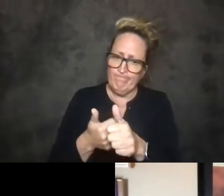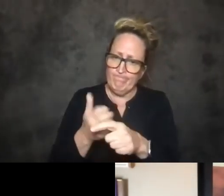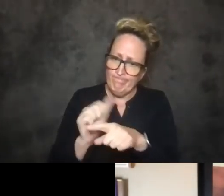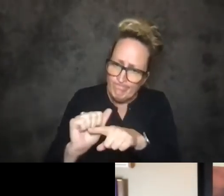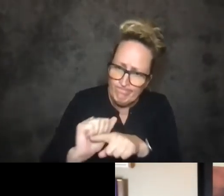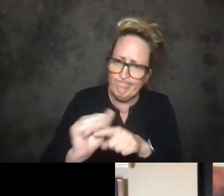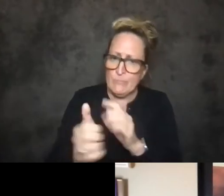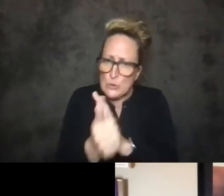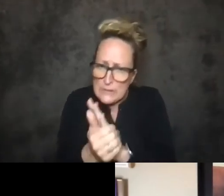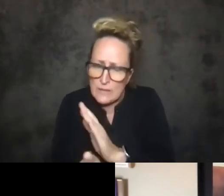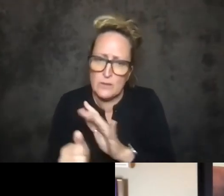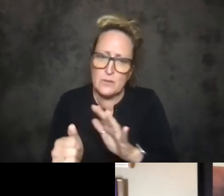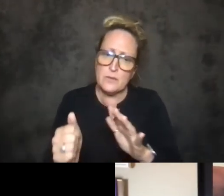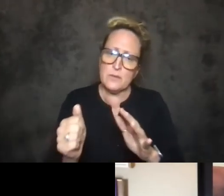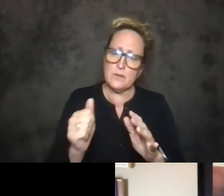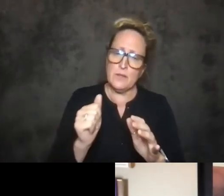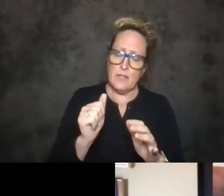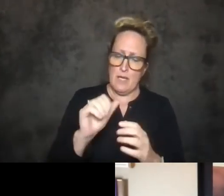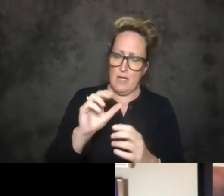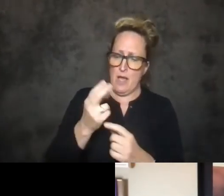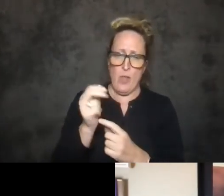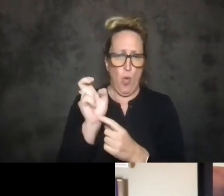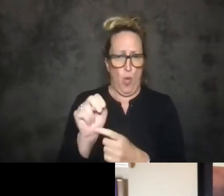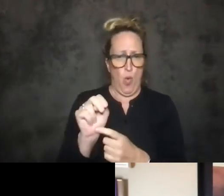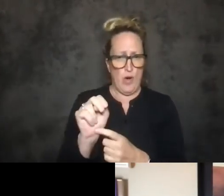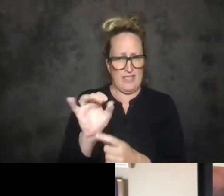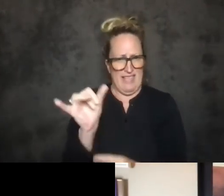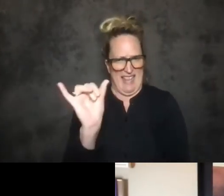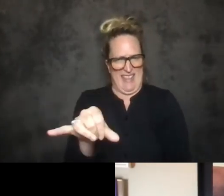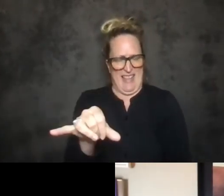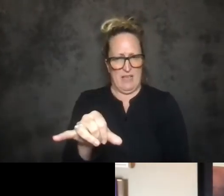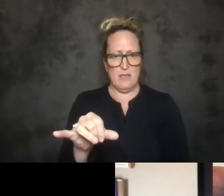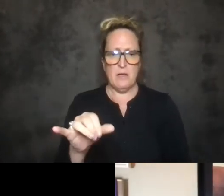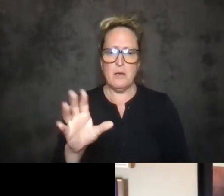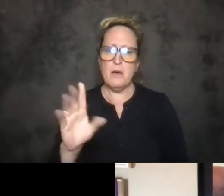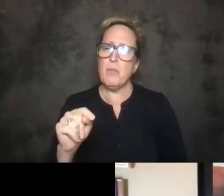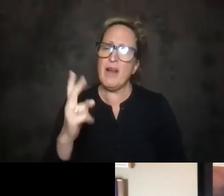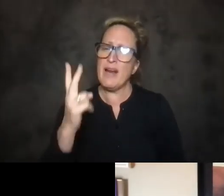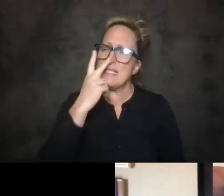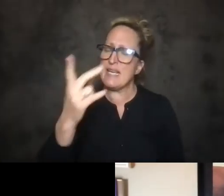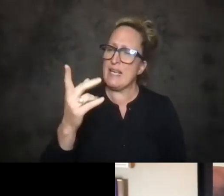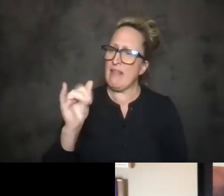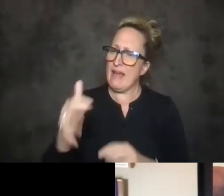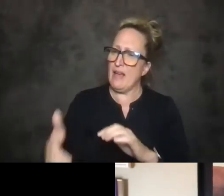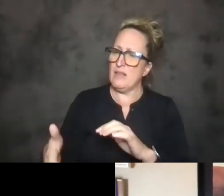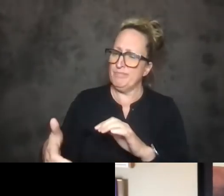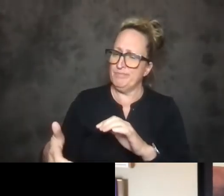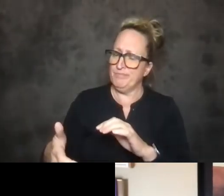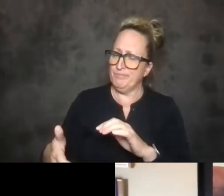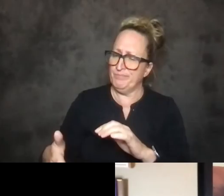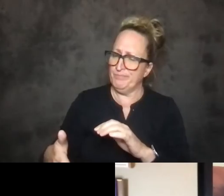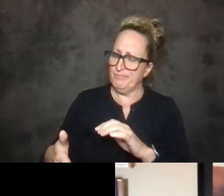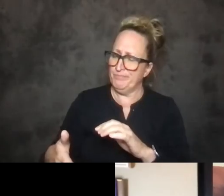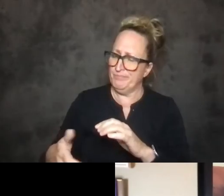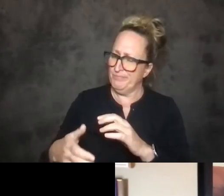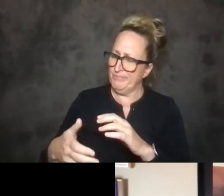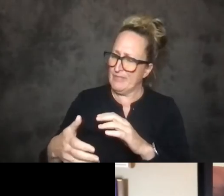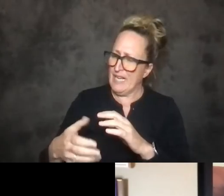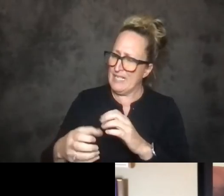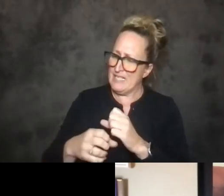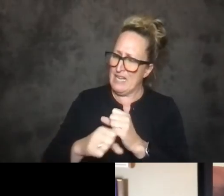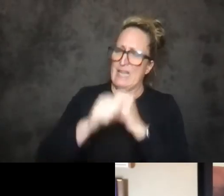skills, and a horn is like that. But I just see it as an extension. It's an extension of the voice,